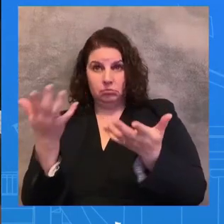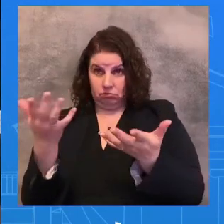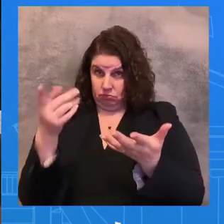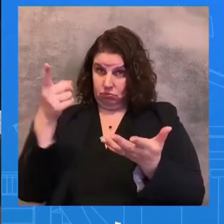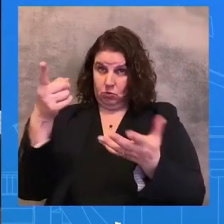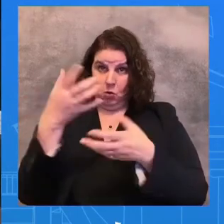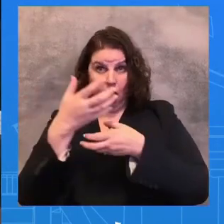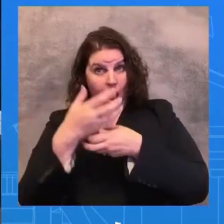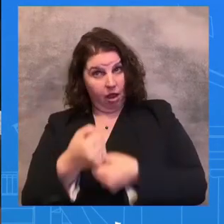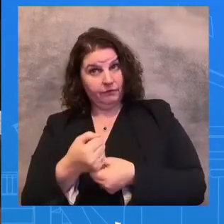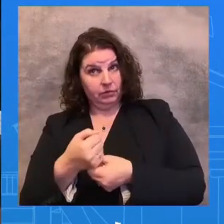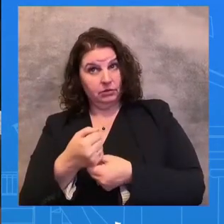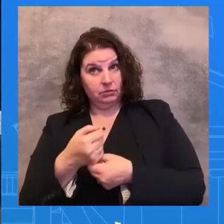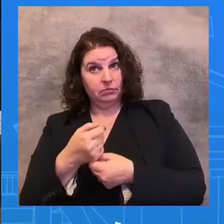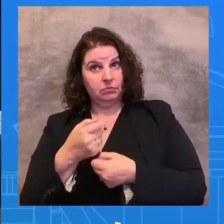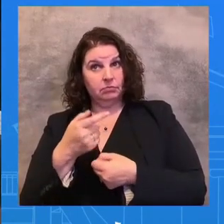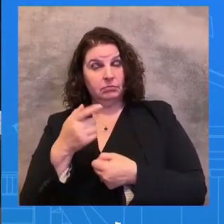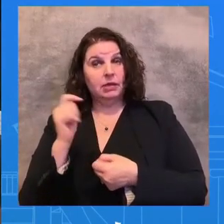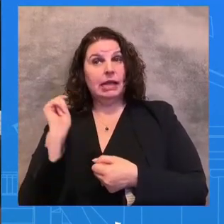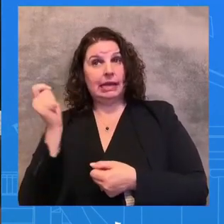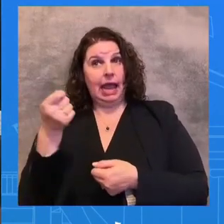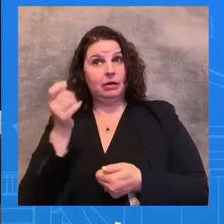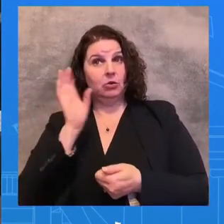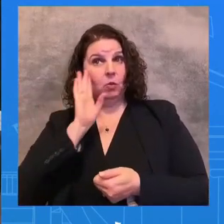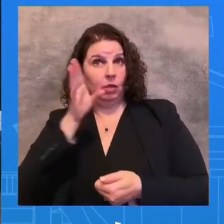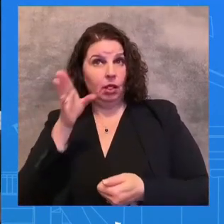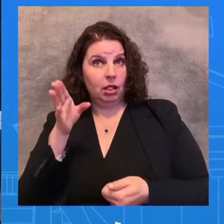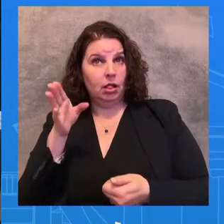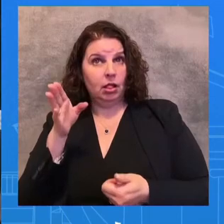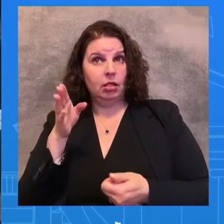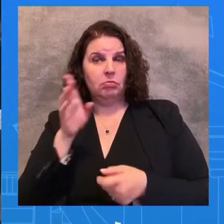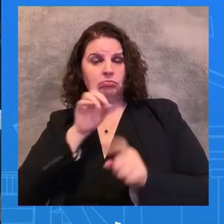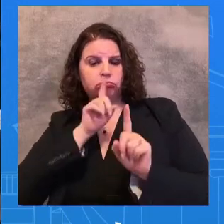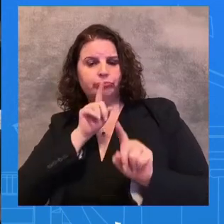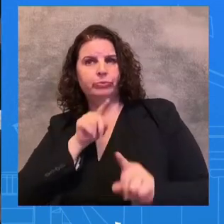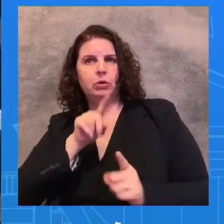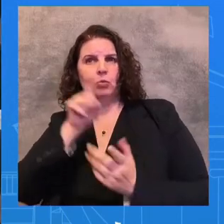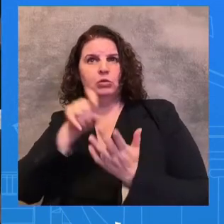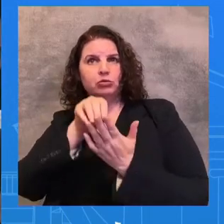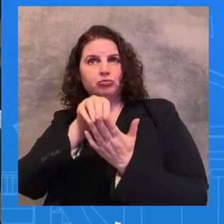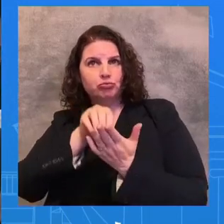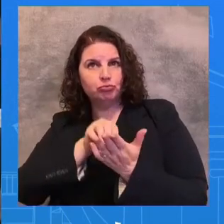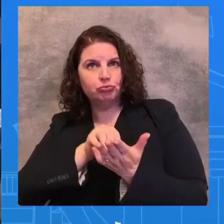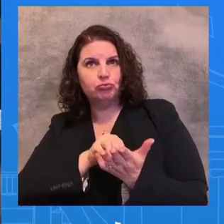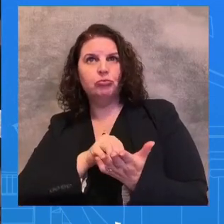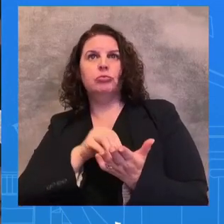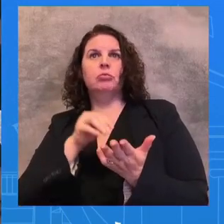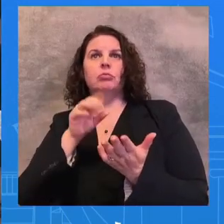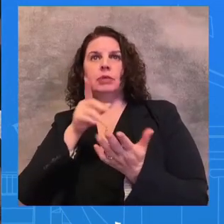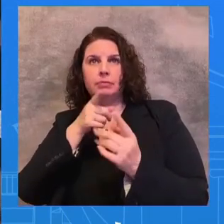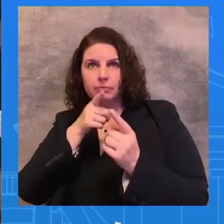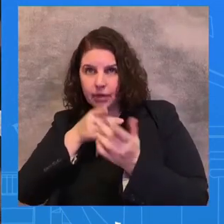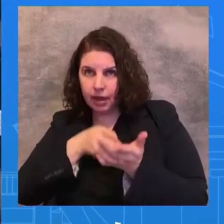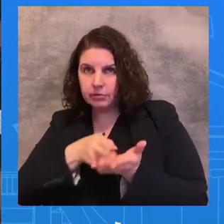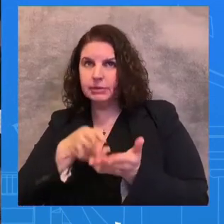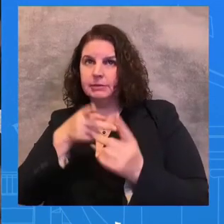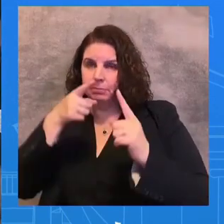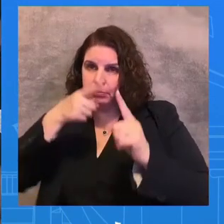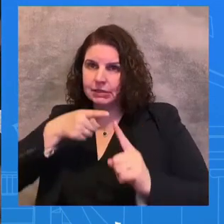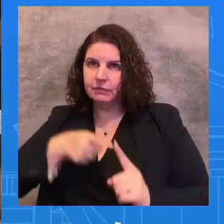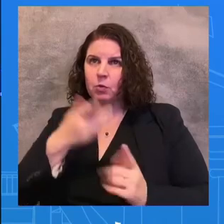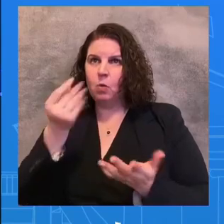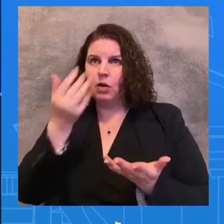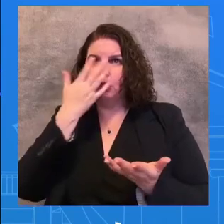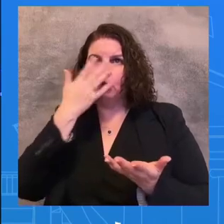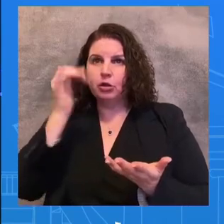those questions? And specifically on rules of engagement, what do you want to see of the mission and specifically of Kenyan leadership? I